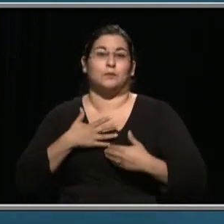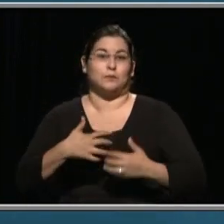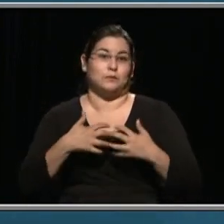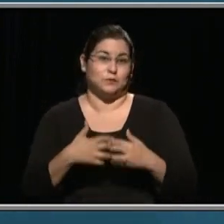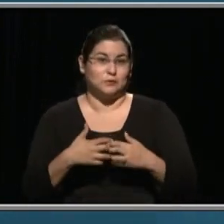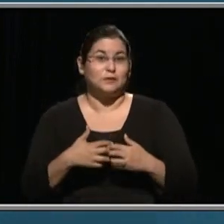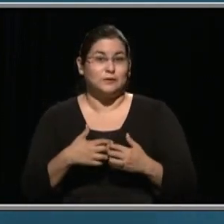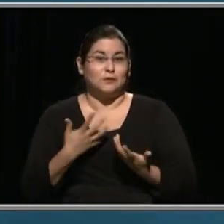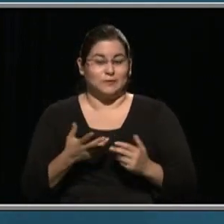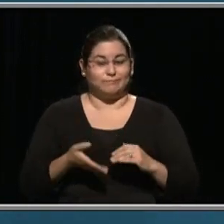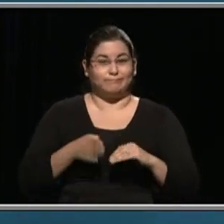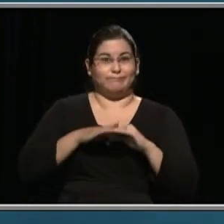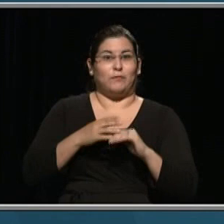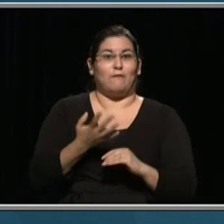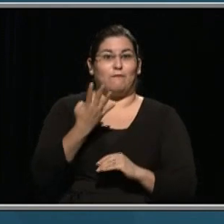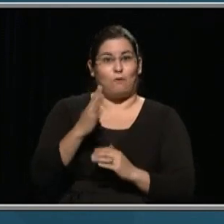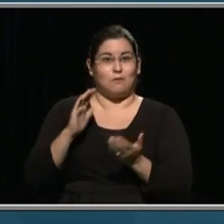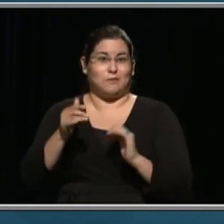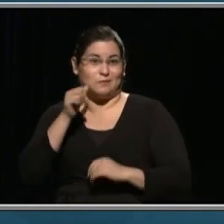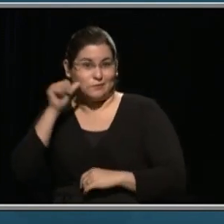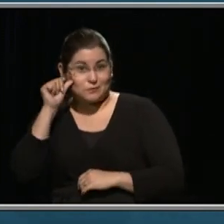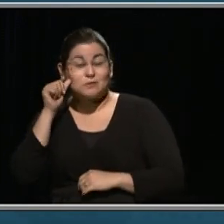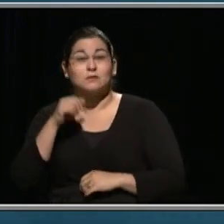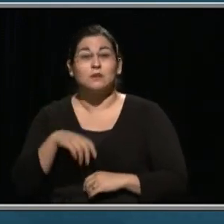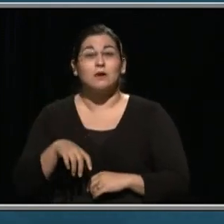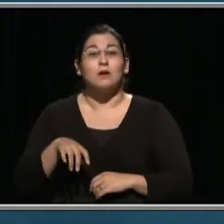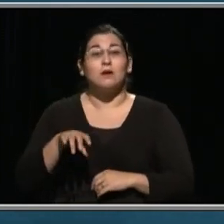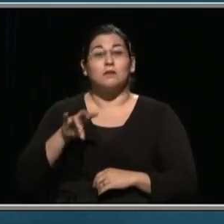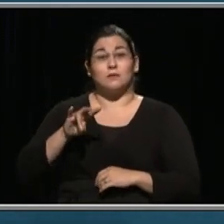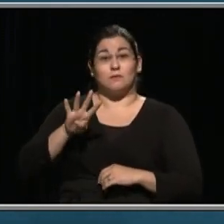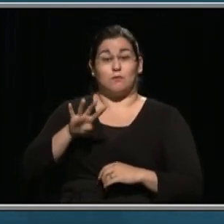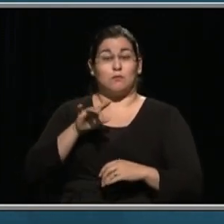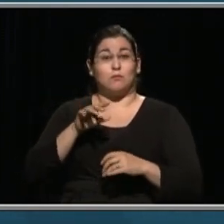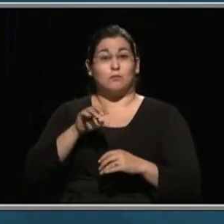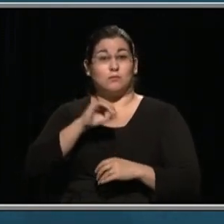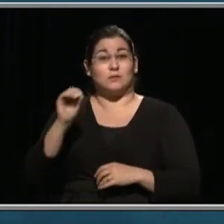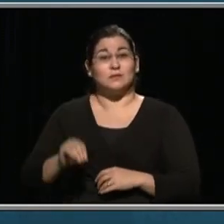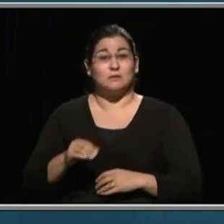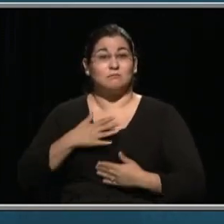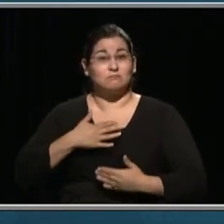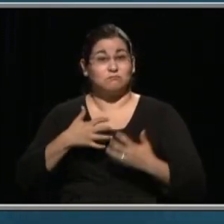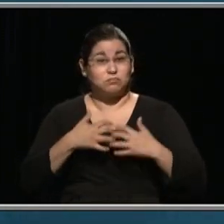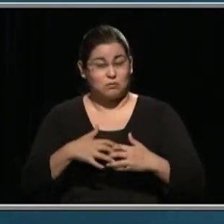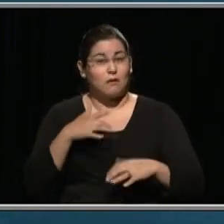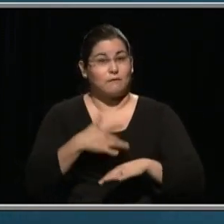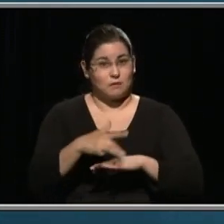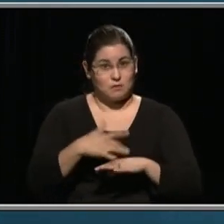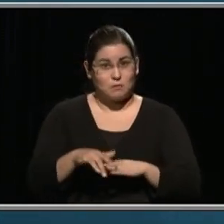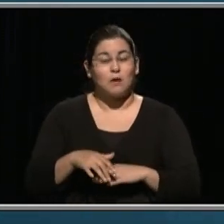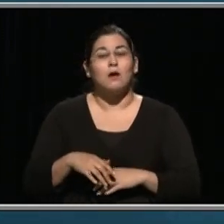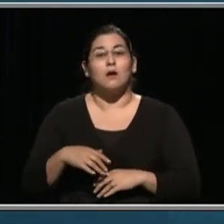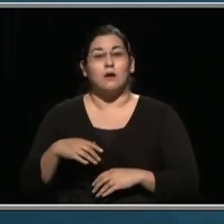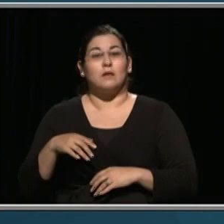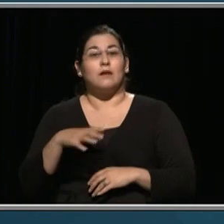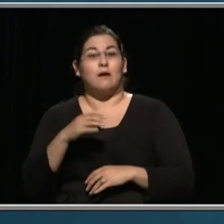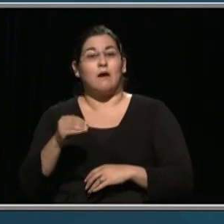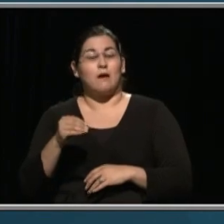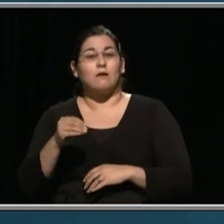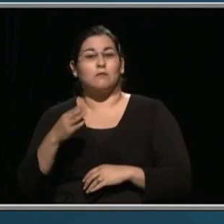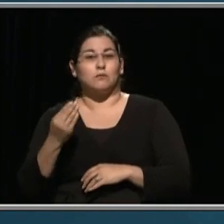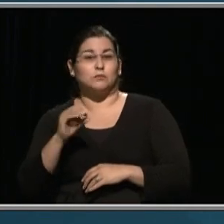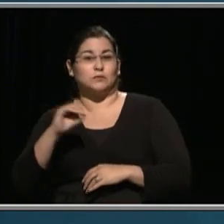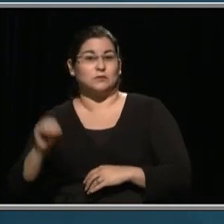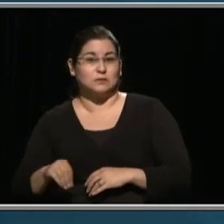from yesterday. 49% of our ventilators are available, as well as 13% of our staffed hospital beds, and our